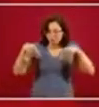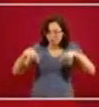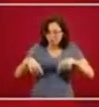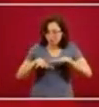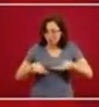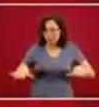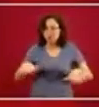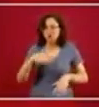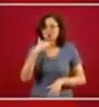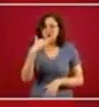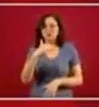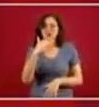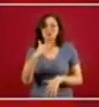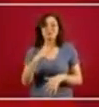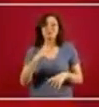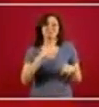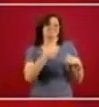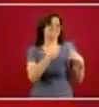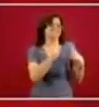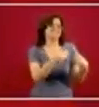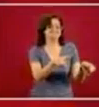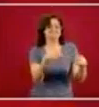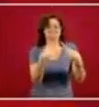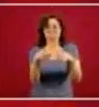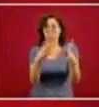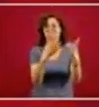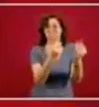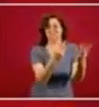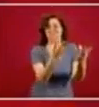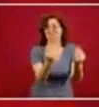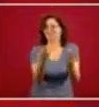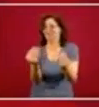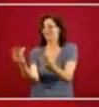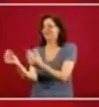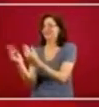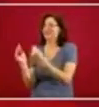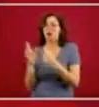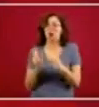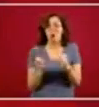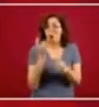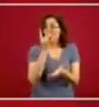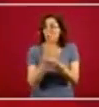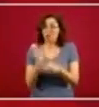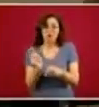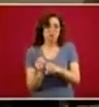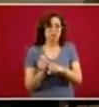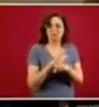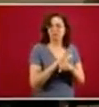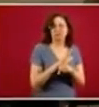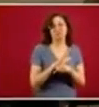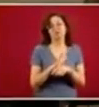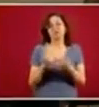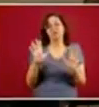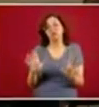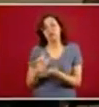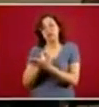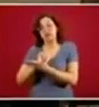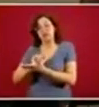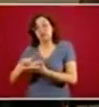In general, we know that the things that are on the floor, on a floor level, are contaminated by all sorts